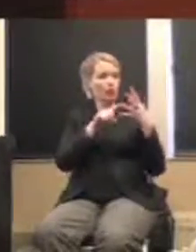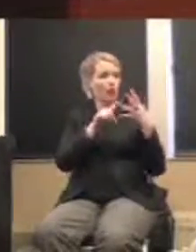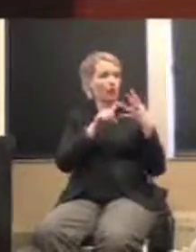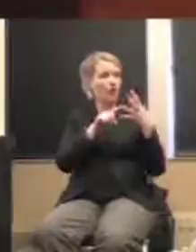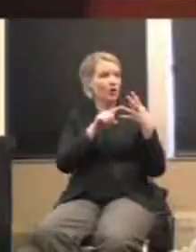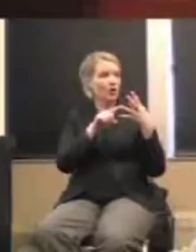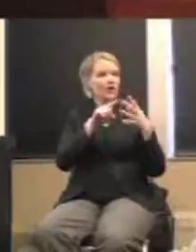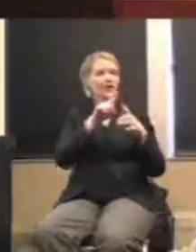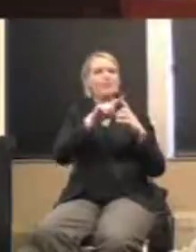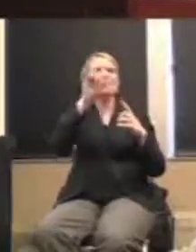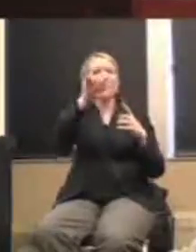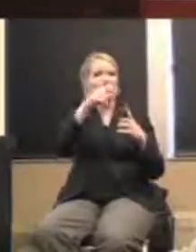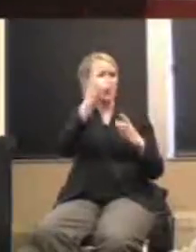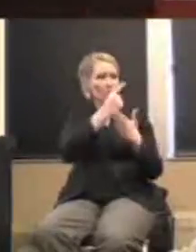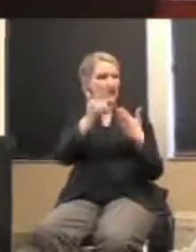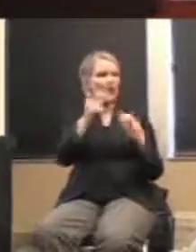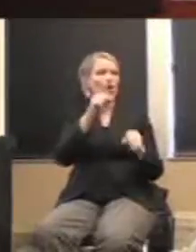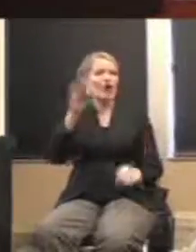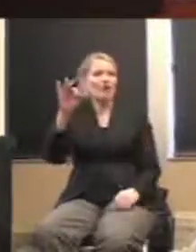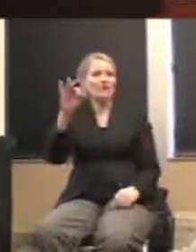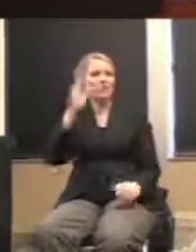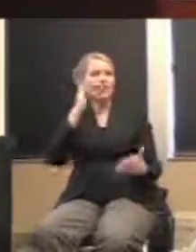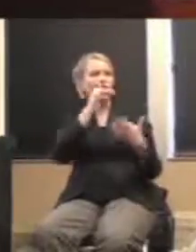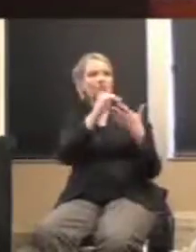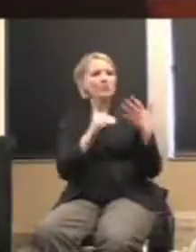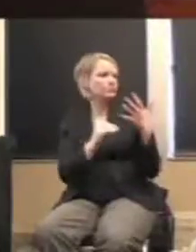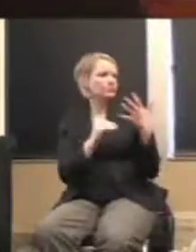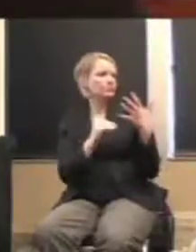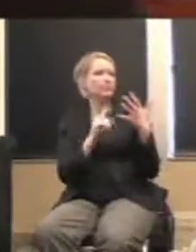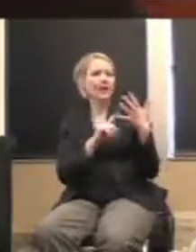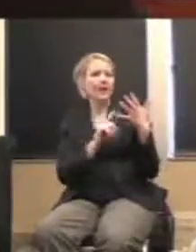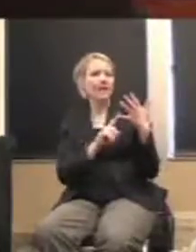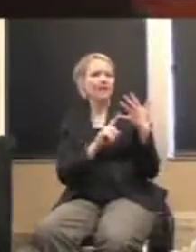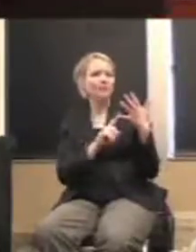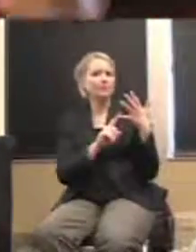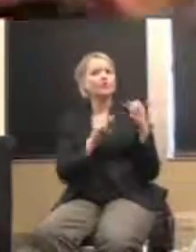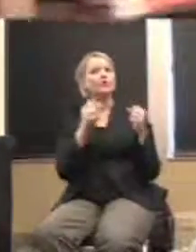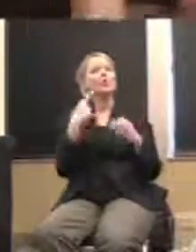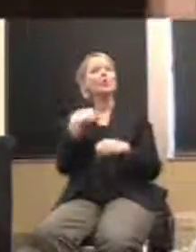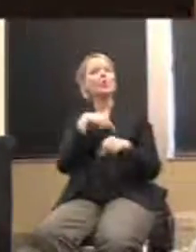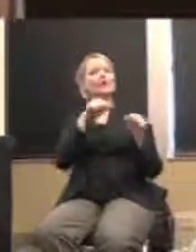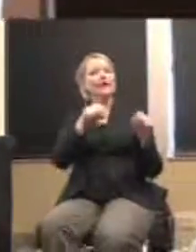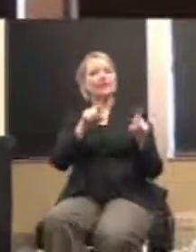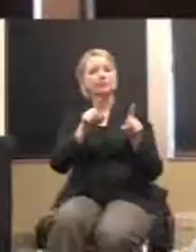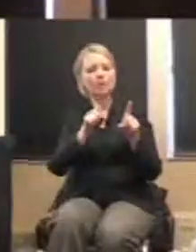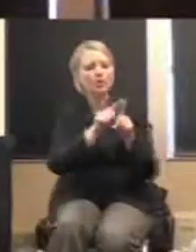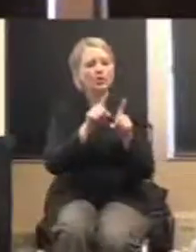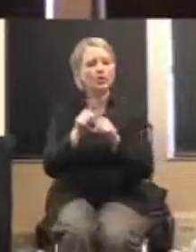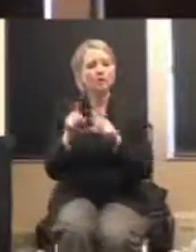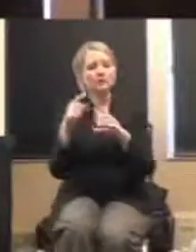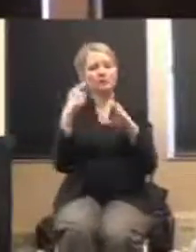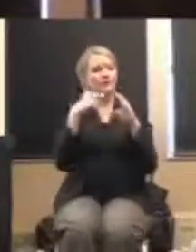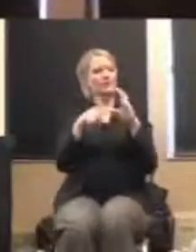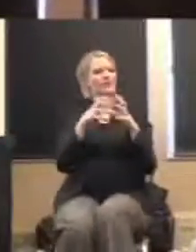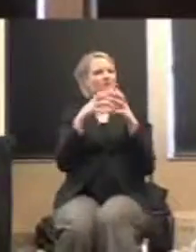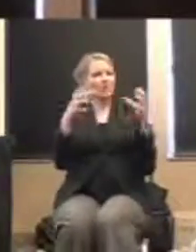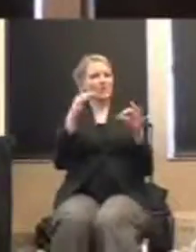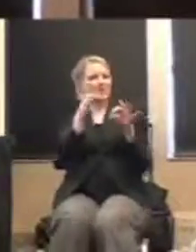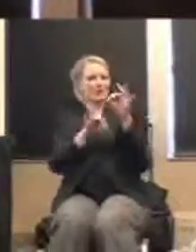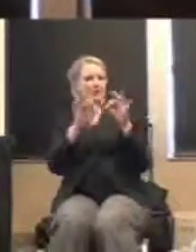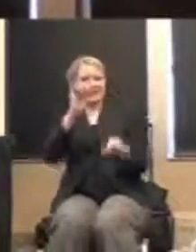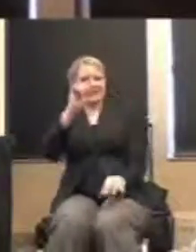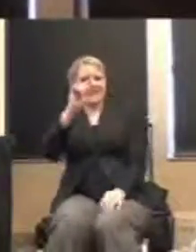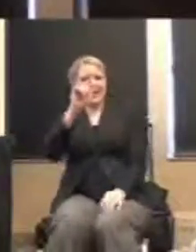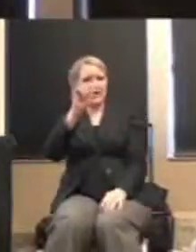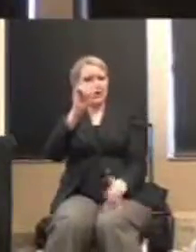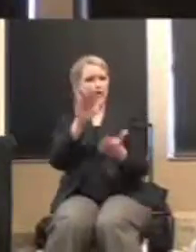they're off and they're going to slip back down into phase 1. And so we can also email some really simple data sheets that if